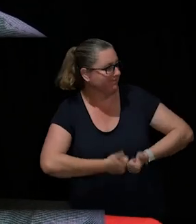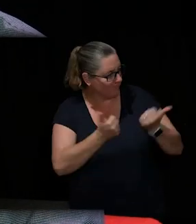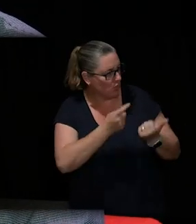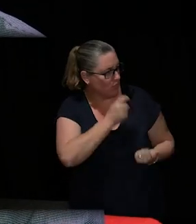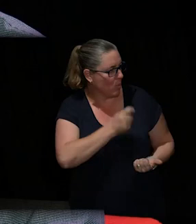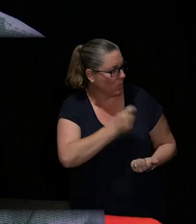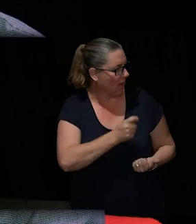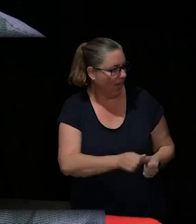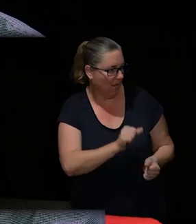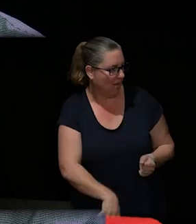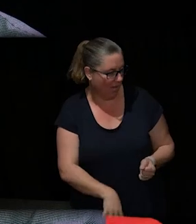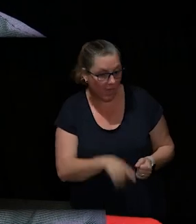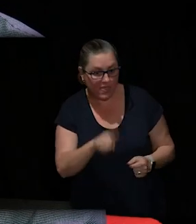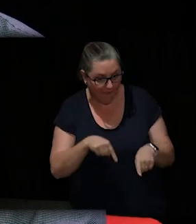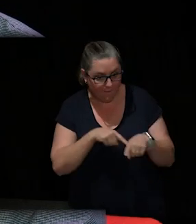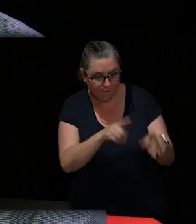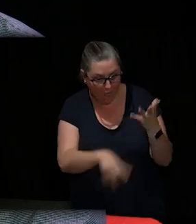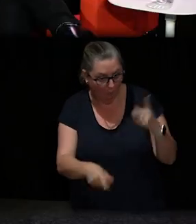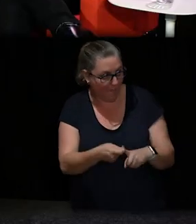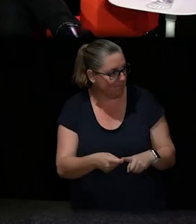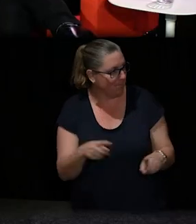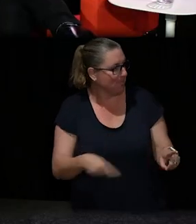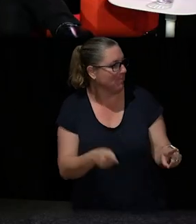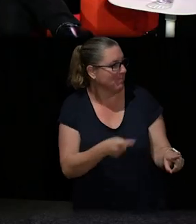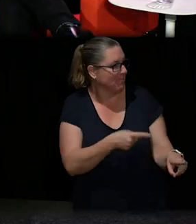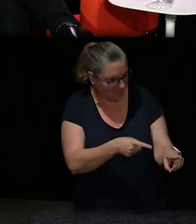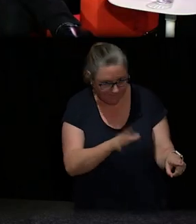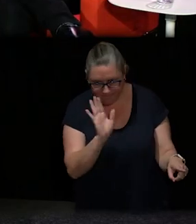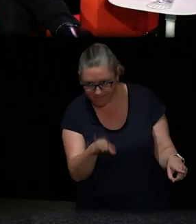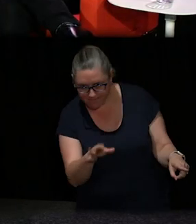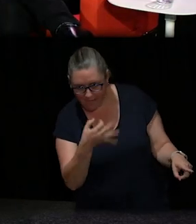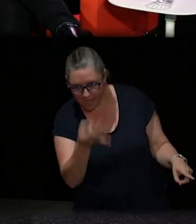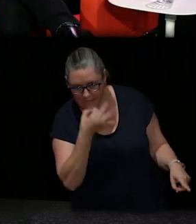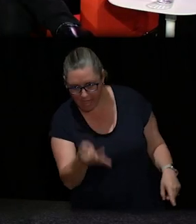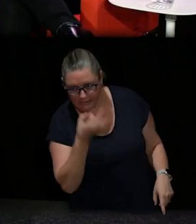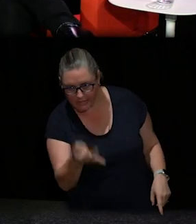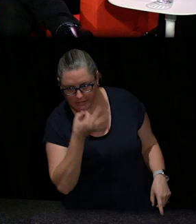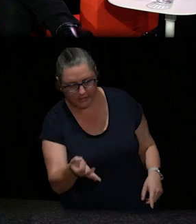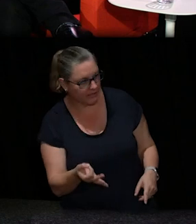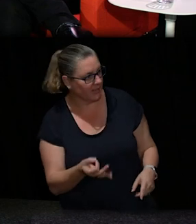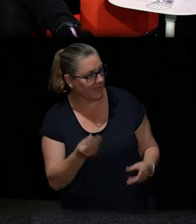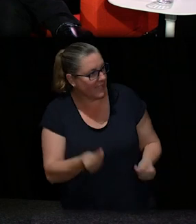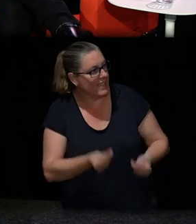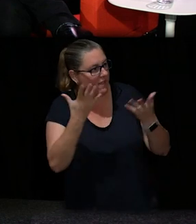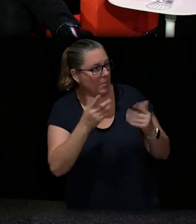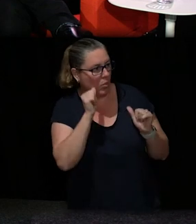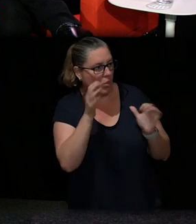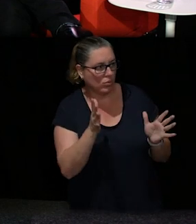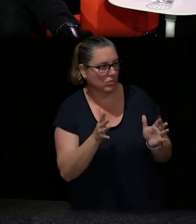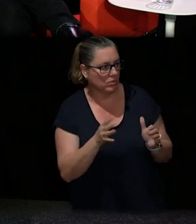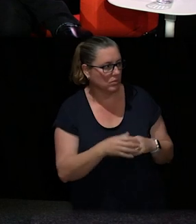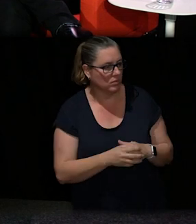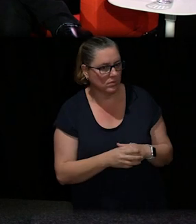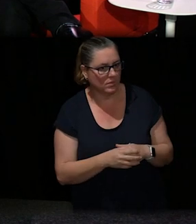they follow up. They ask over and over, so they're not going to give up. And I think that,